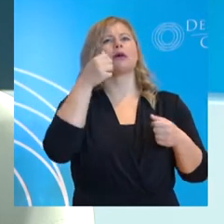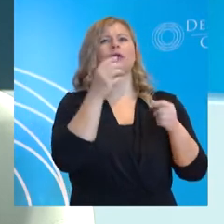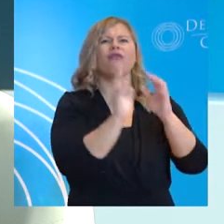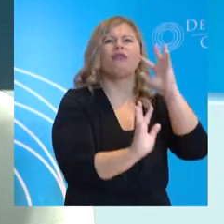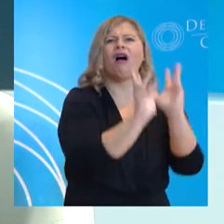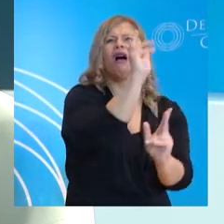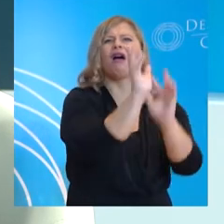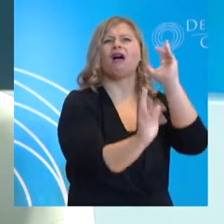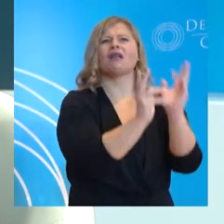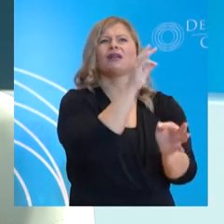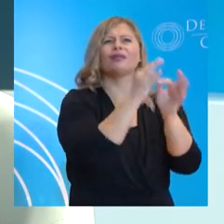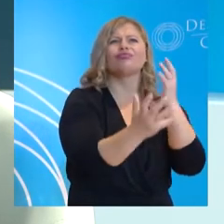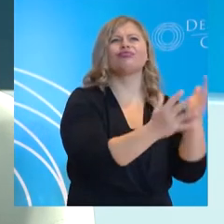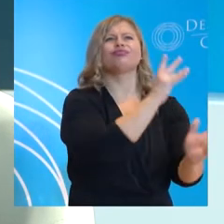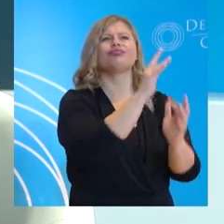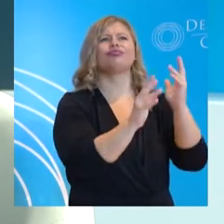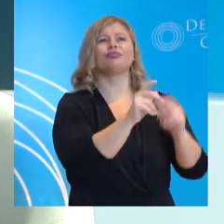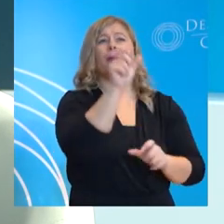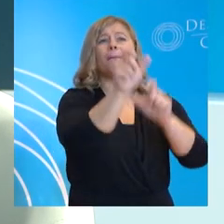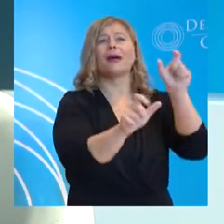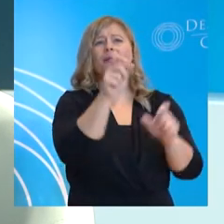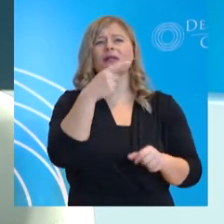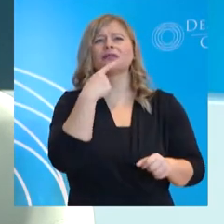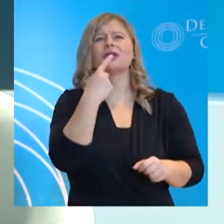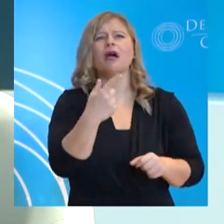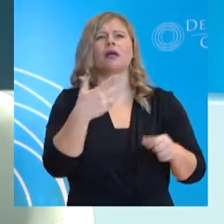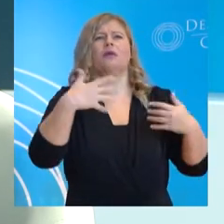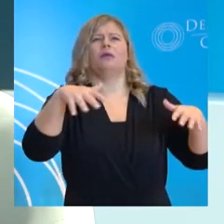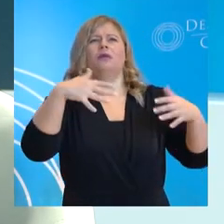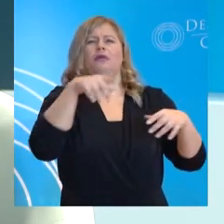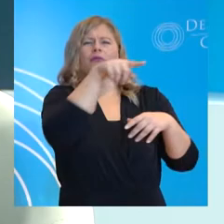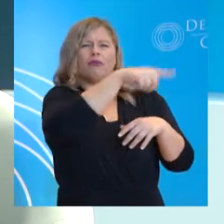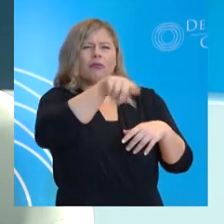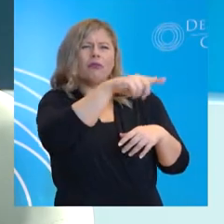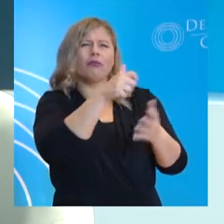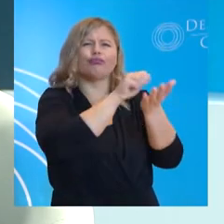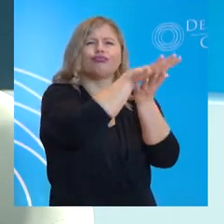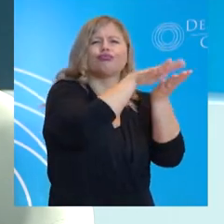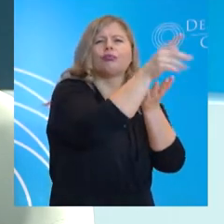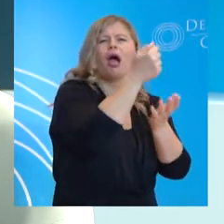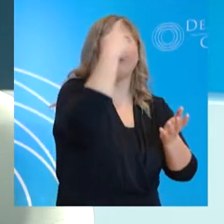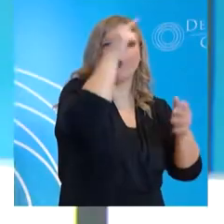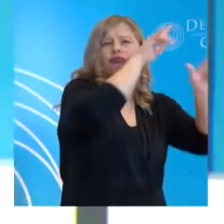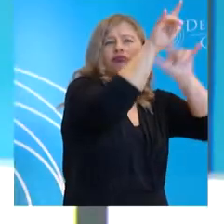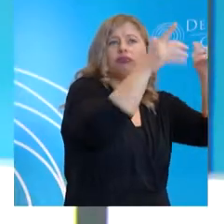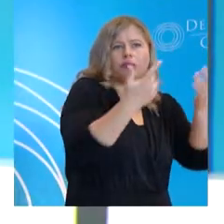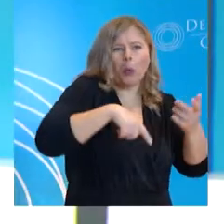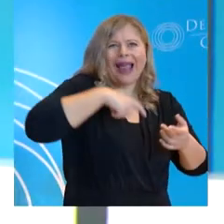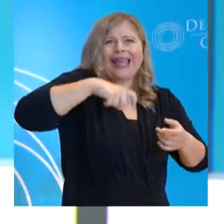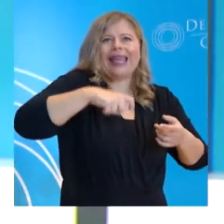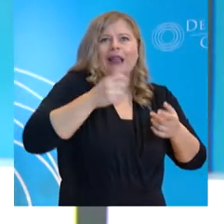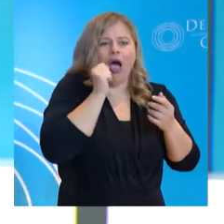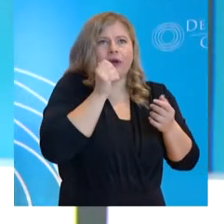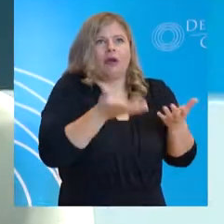know, frankly, this money could be better spent, that Turkey isn't quite the imminent threat that some people think, and that you